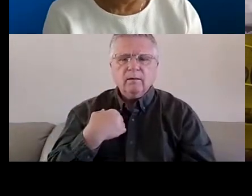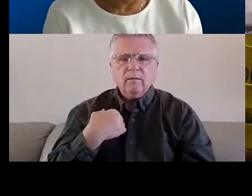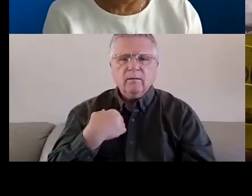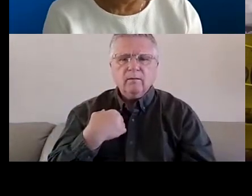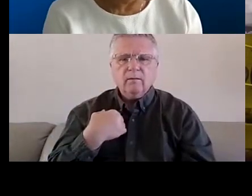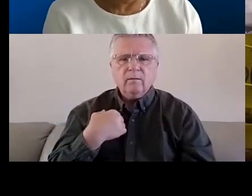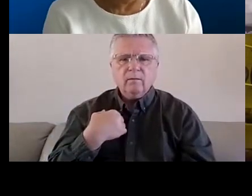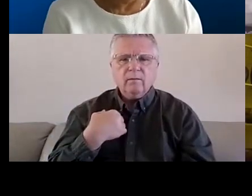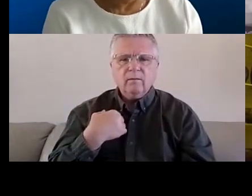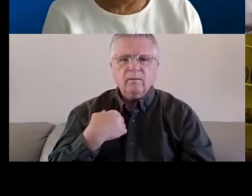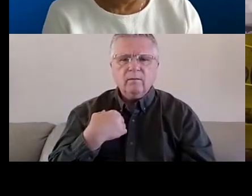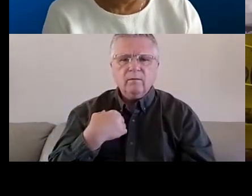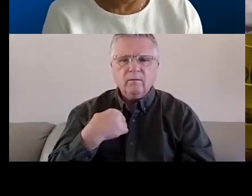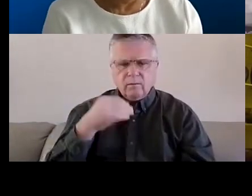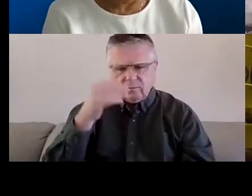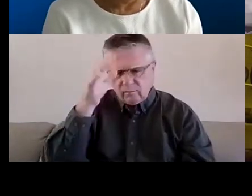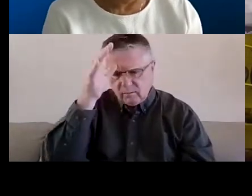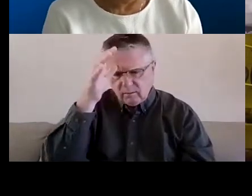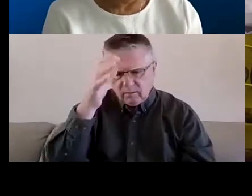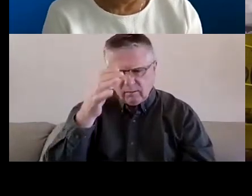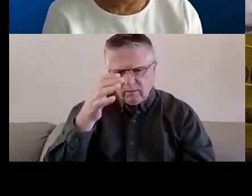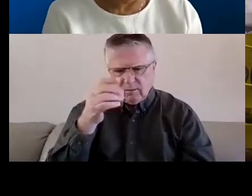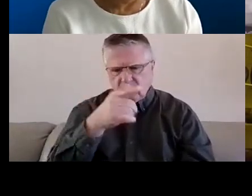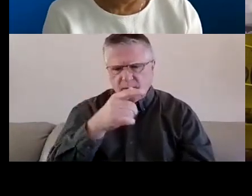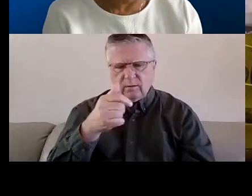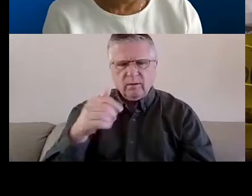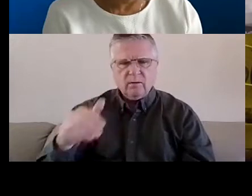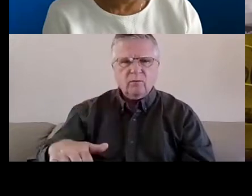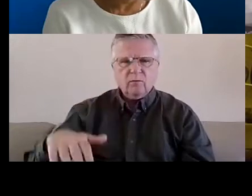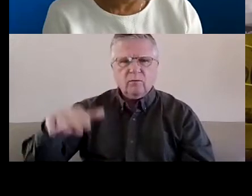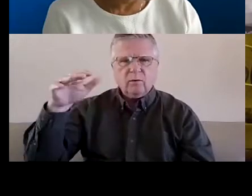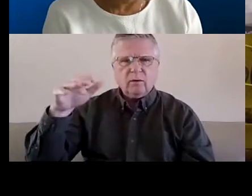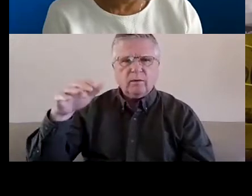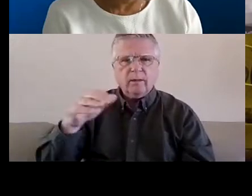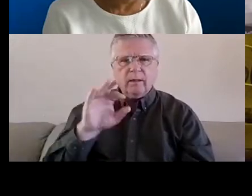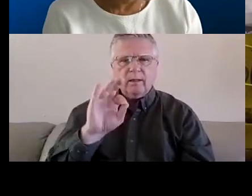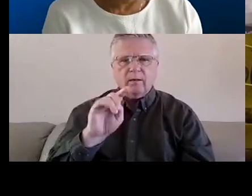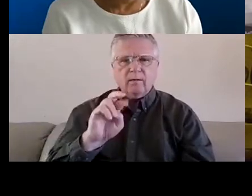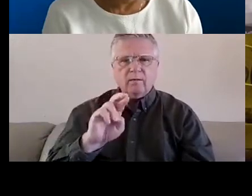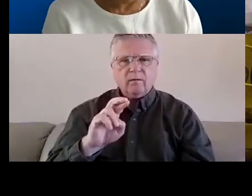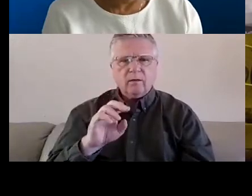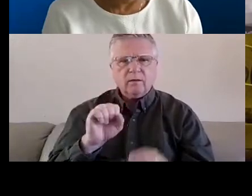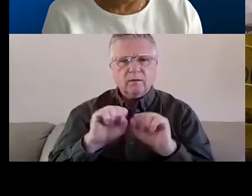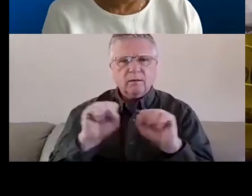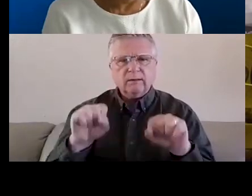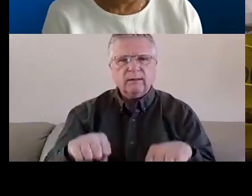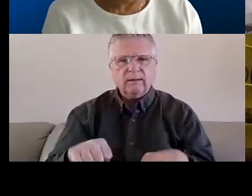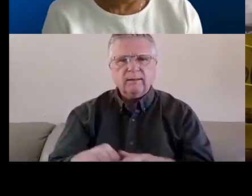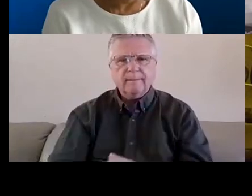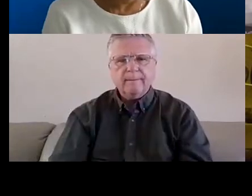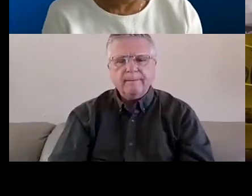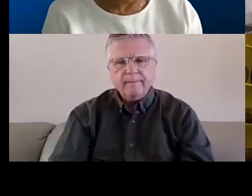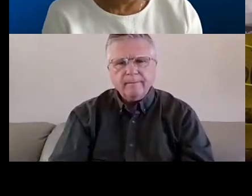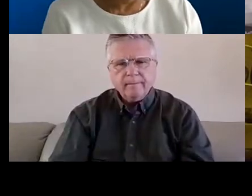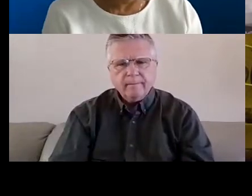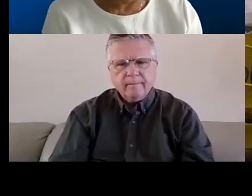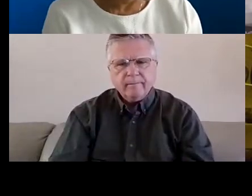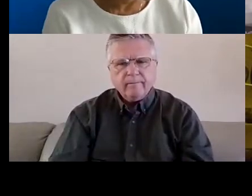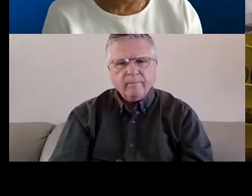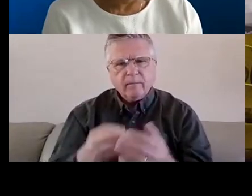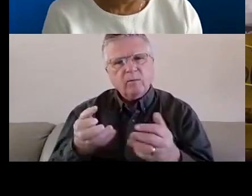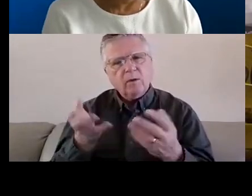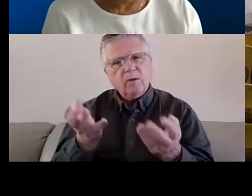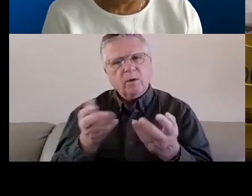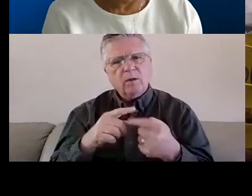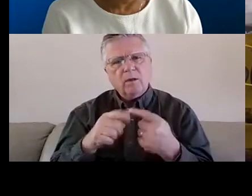father who grew up in the foster care system. Thank you. And I wanted to talk about the